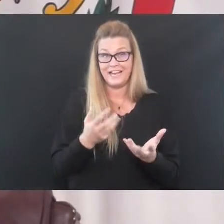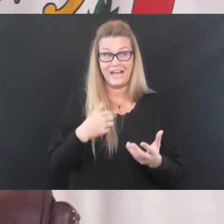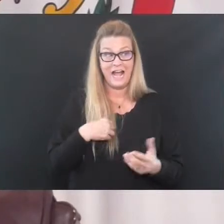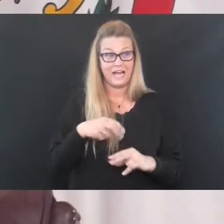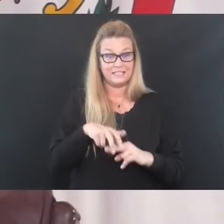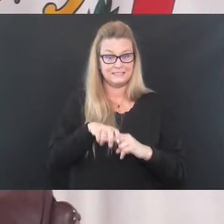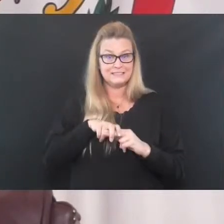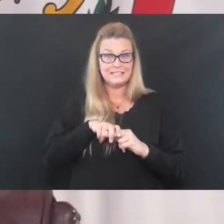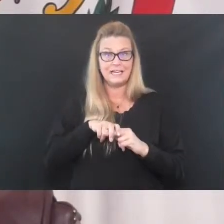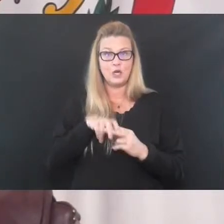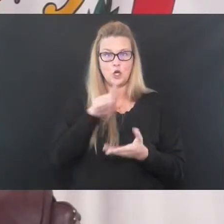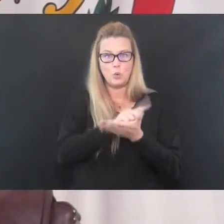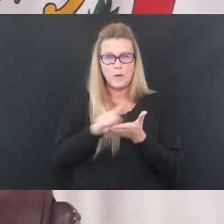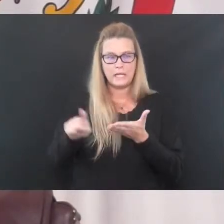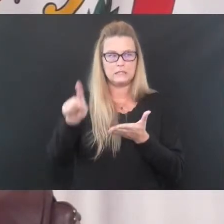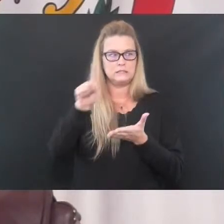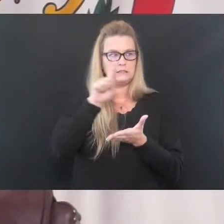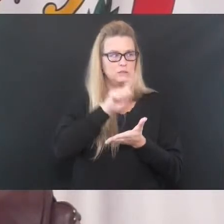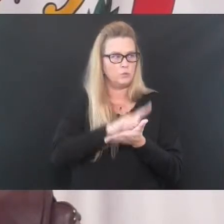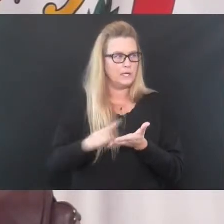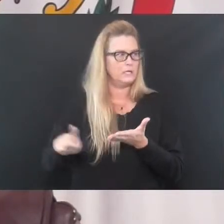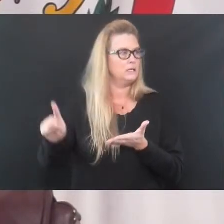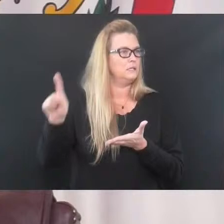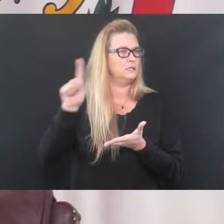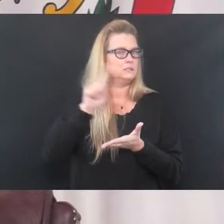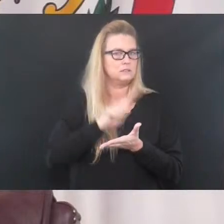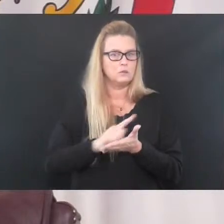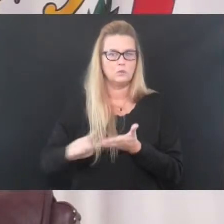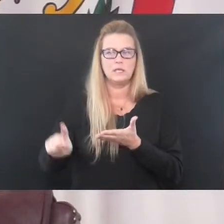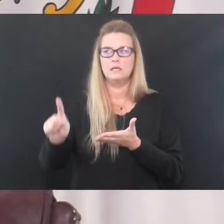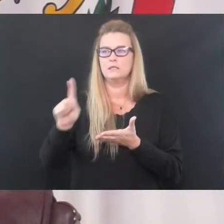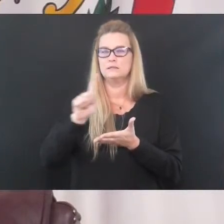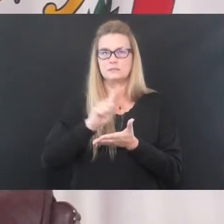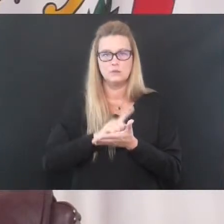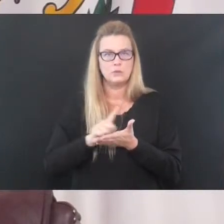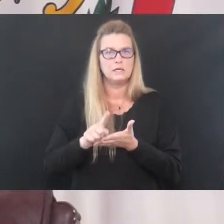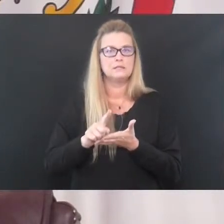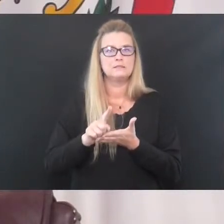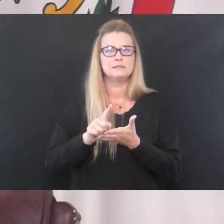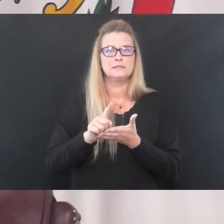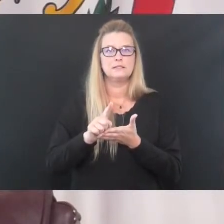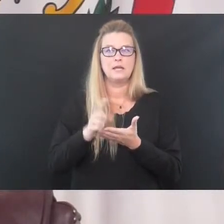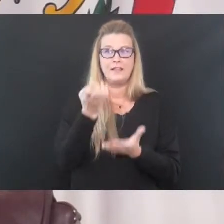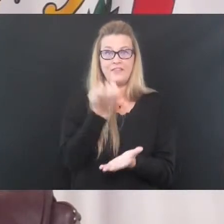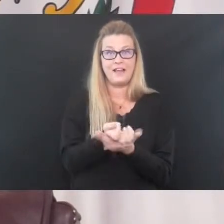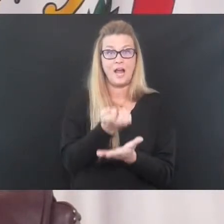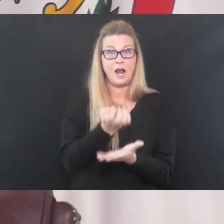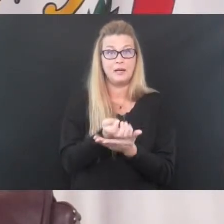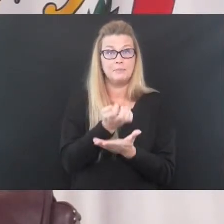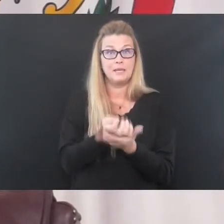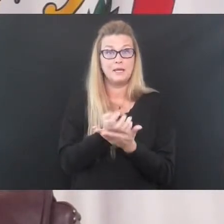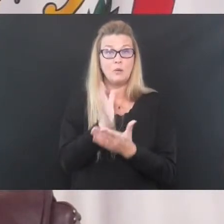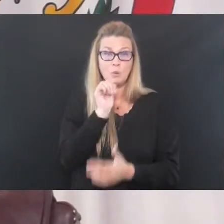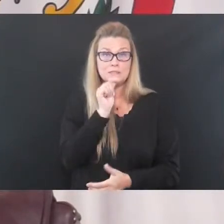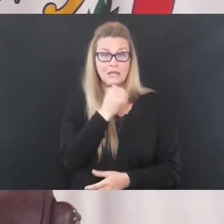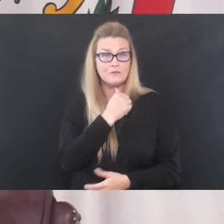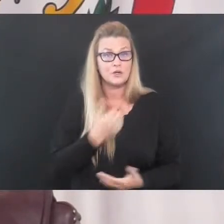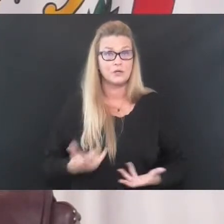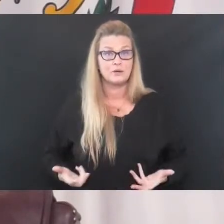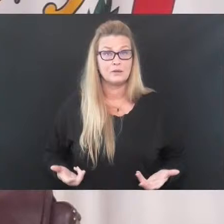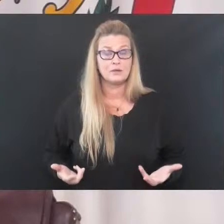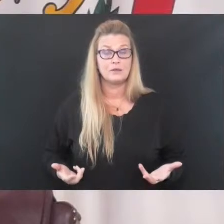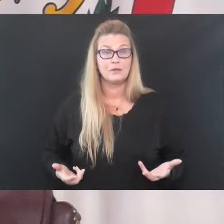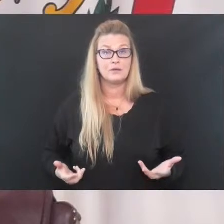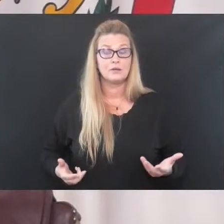here weeks and weeks and weeks and weeks to come, our economy will suffer, and over and over